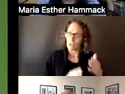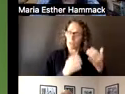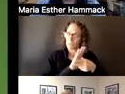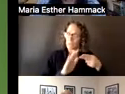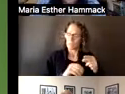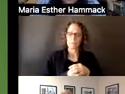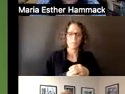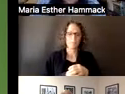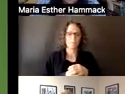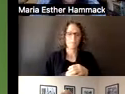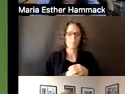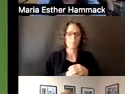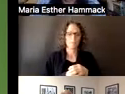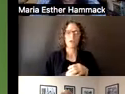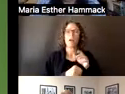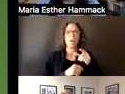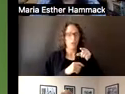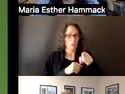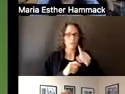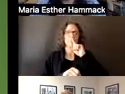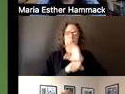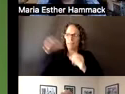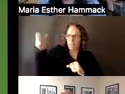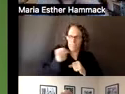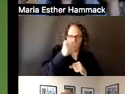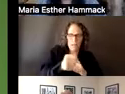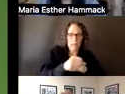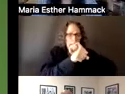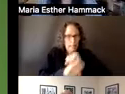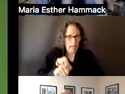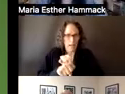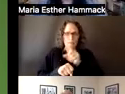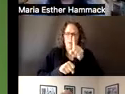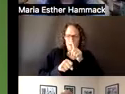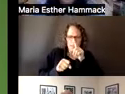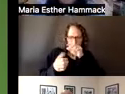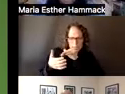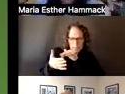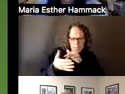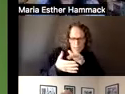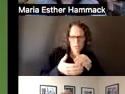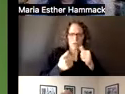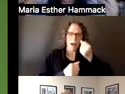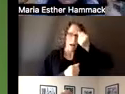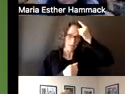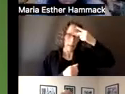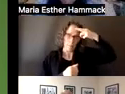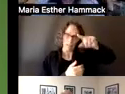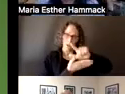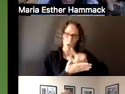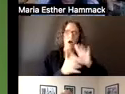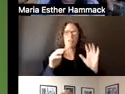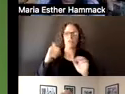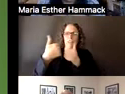who challenged her enslavement, utilizing what she understood to be Mexican law, you know, utilizing the